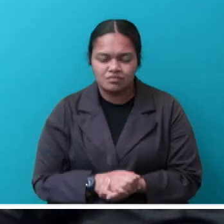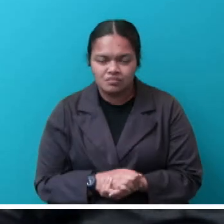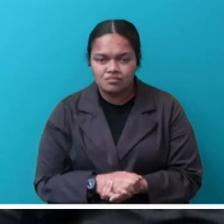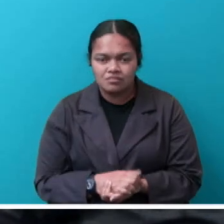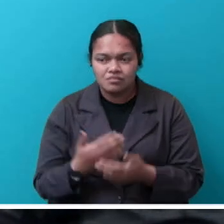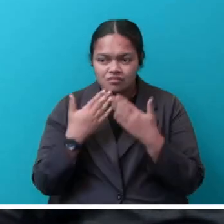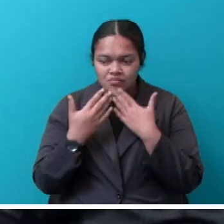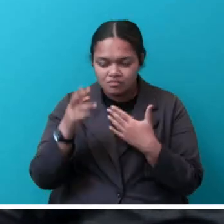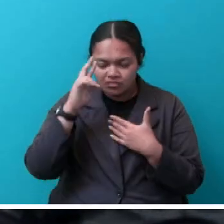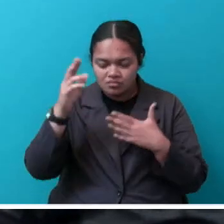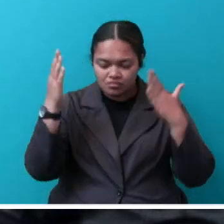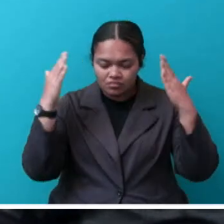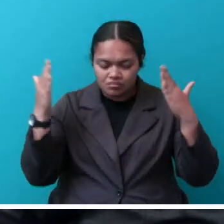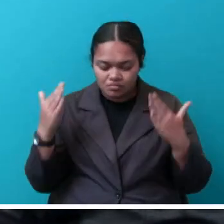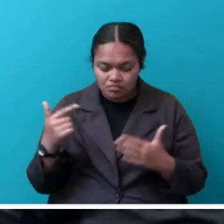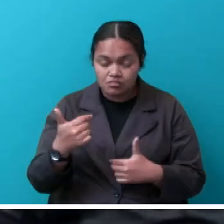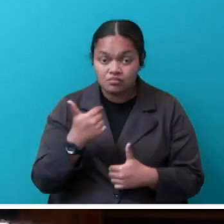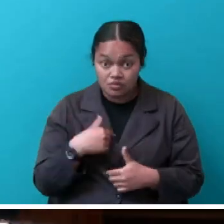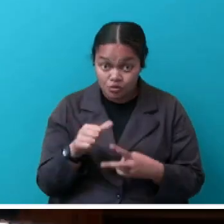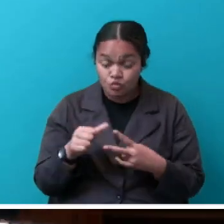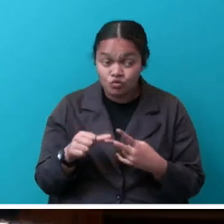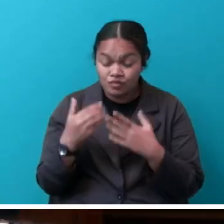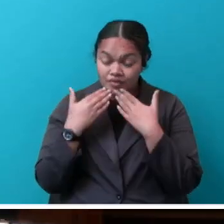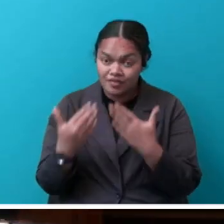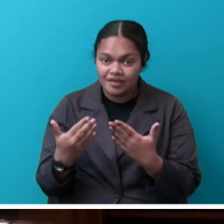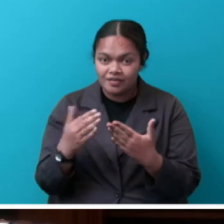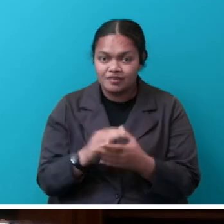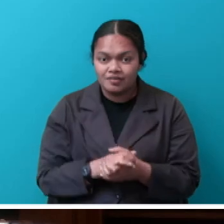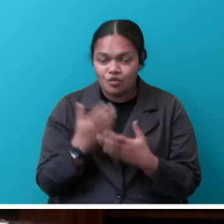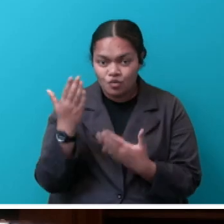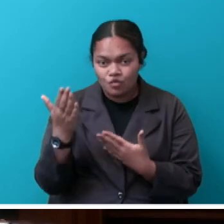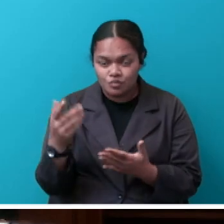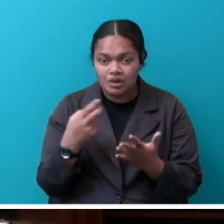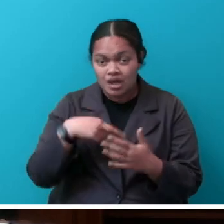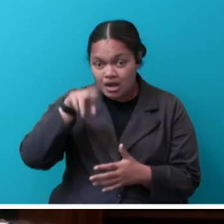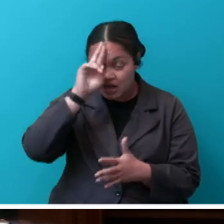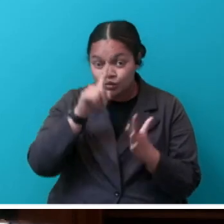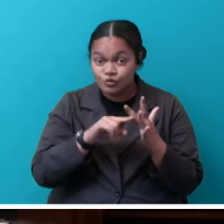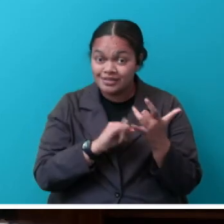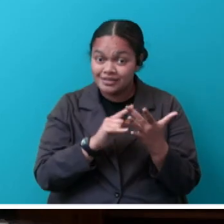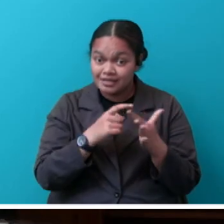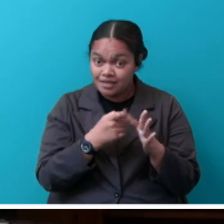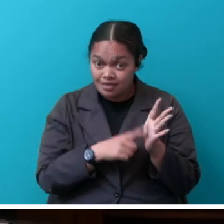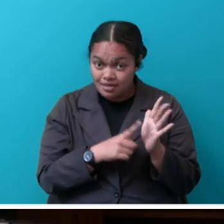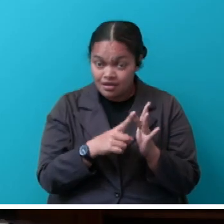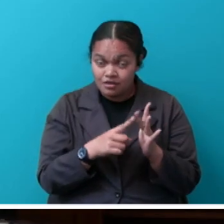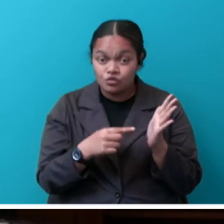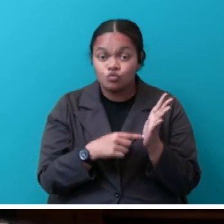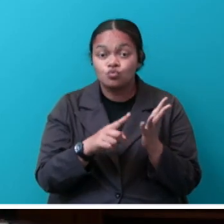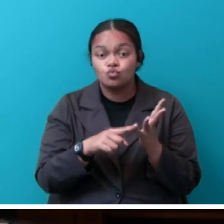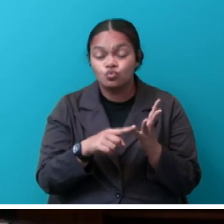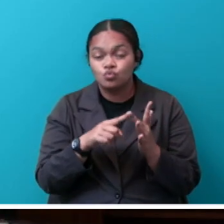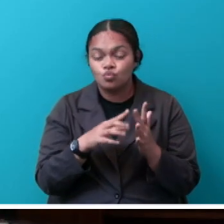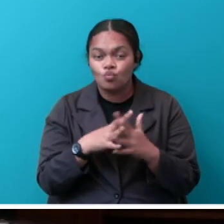Thank you, Mr. Speaker, sir. I also thank the Honorable Ratu Skelly to Elebu for